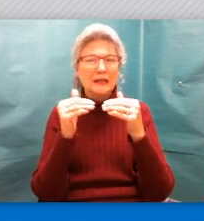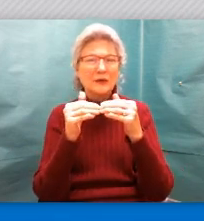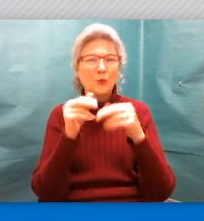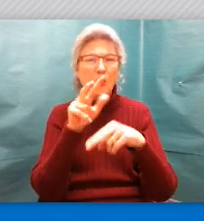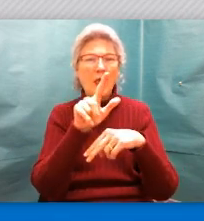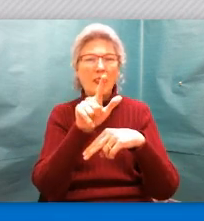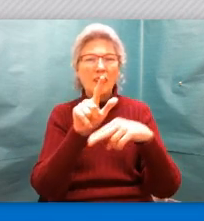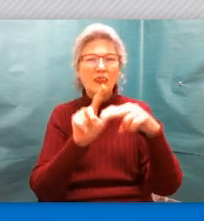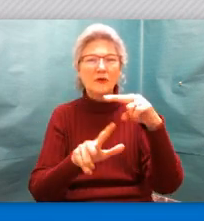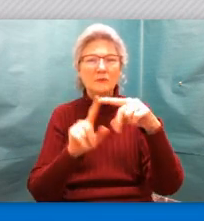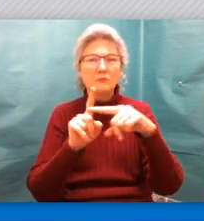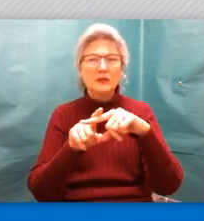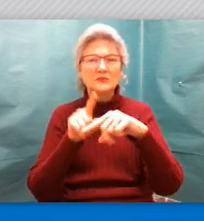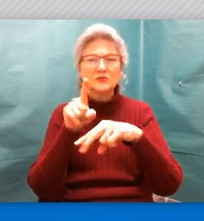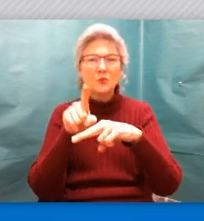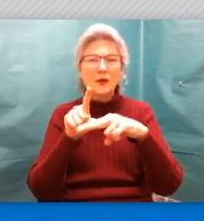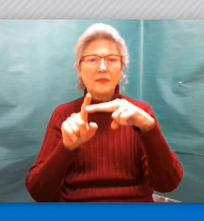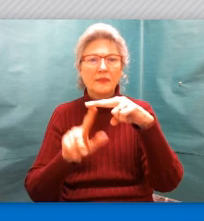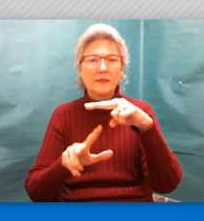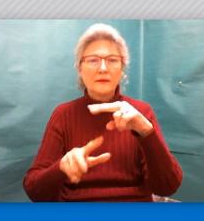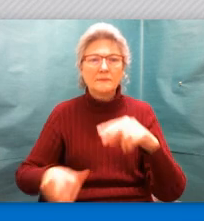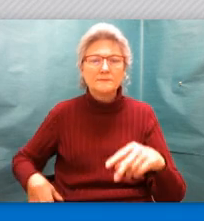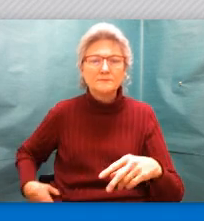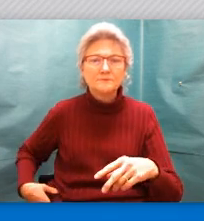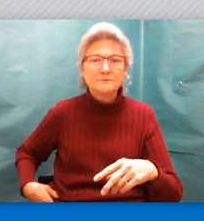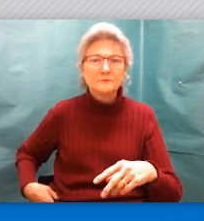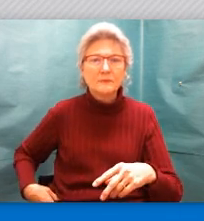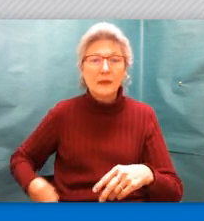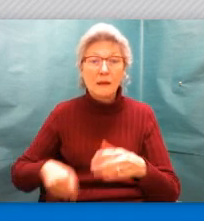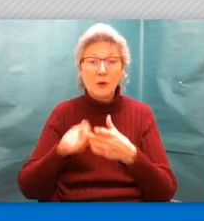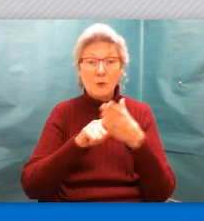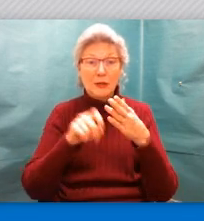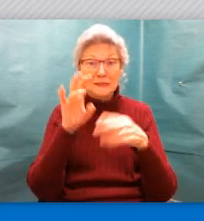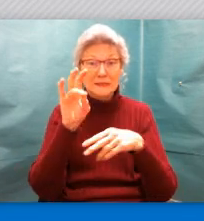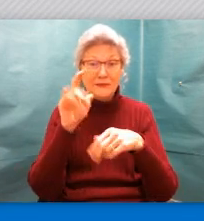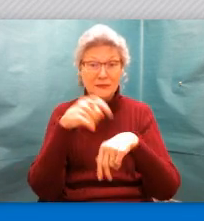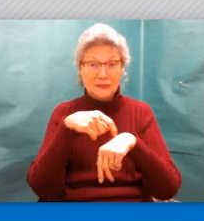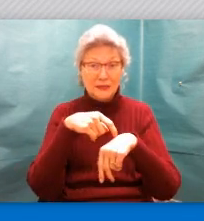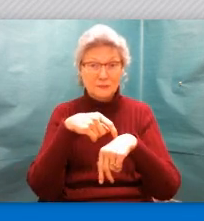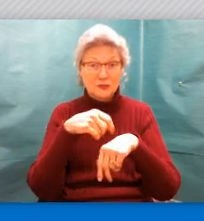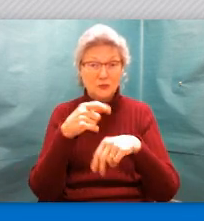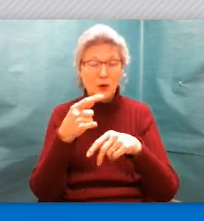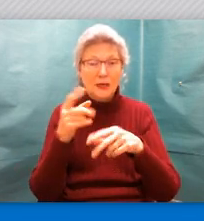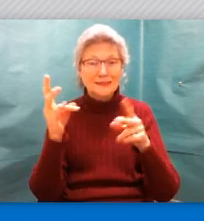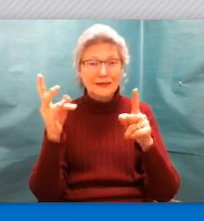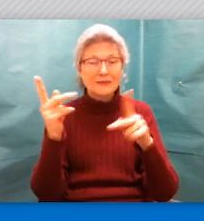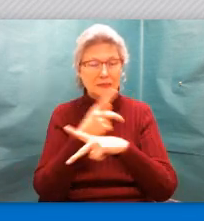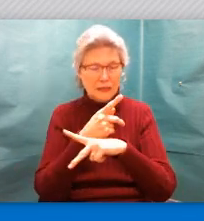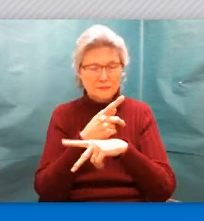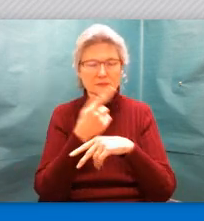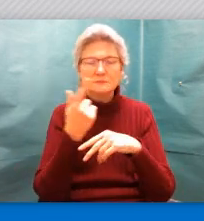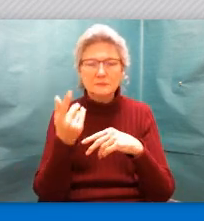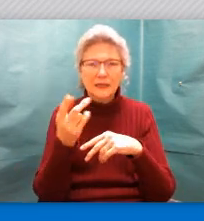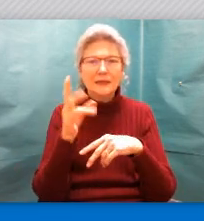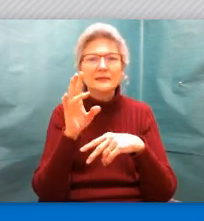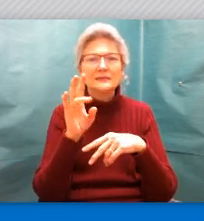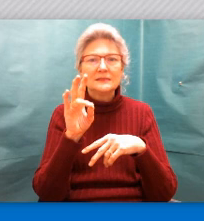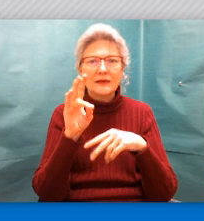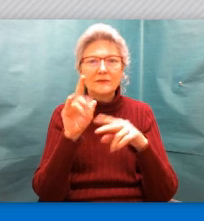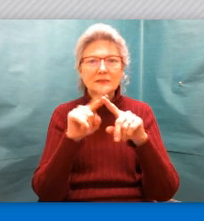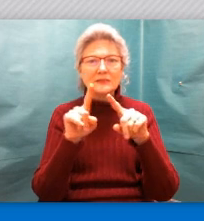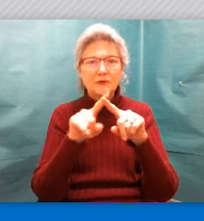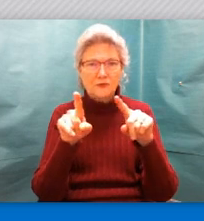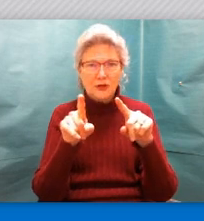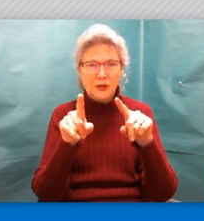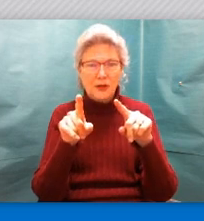to 1/3, and I'm going to write this out 7 times because it's 7 different pieces